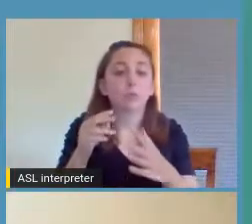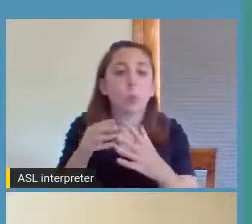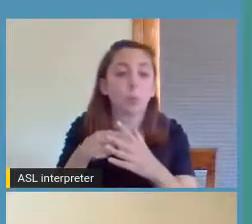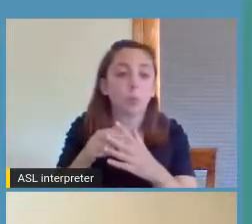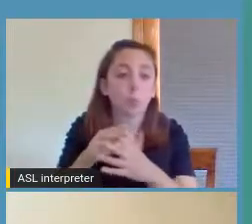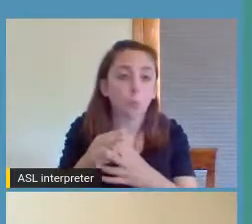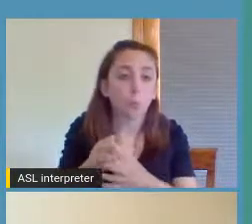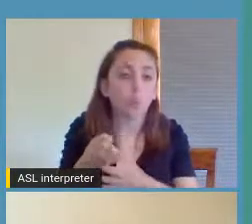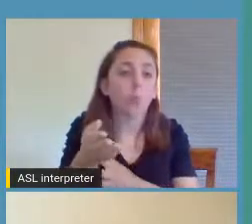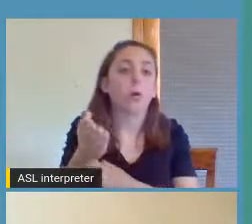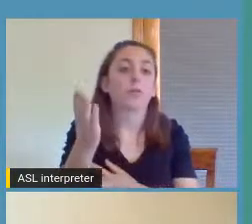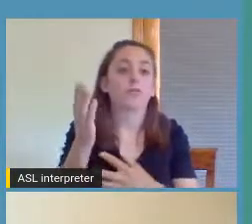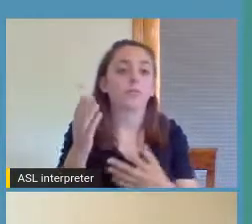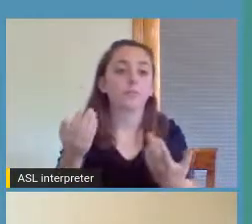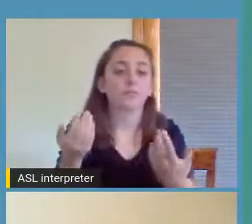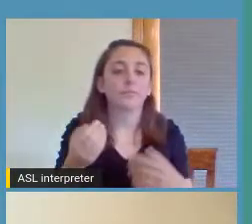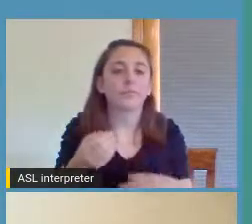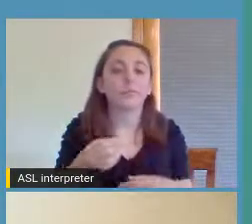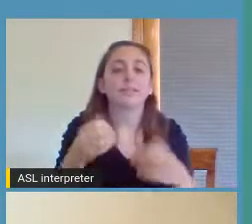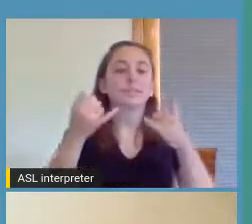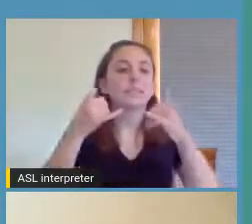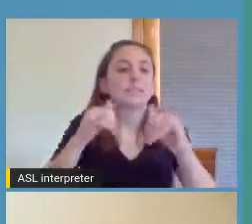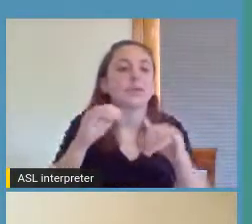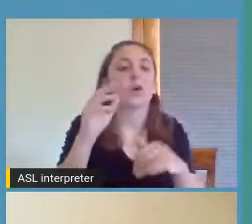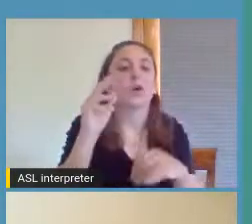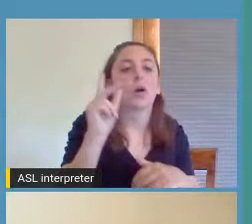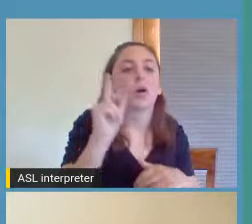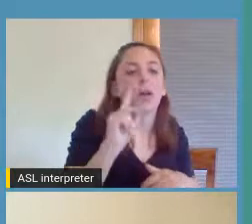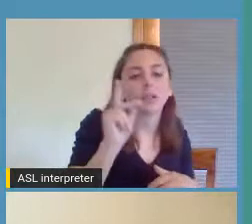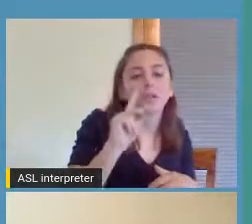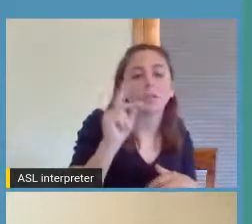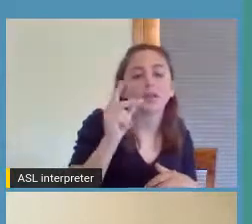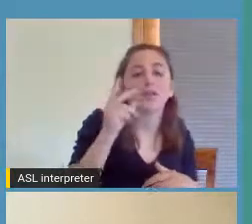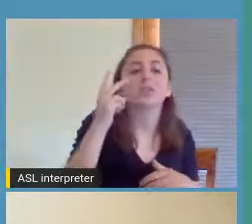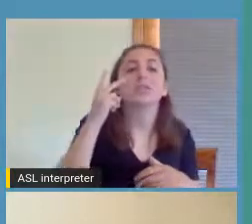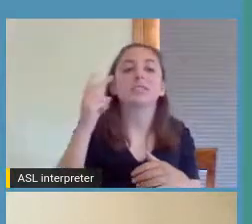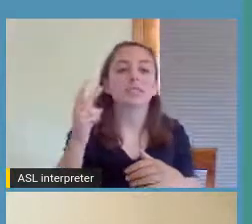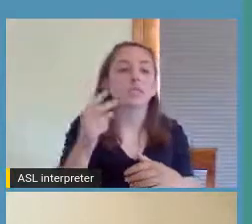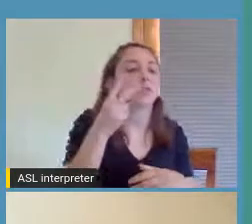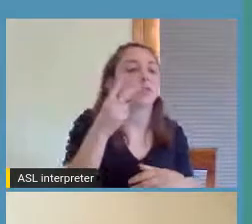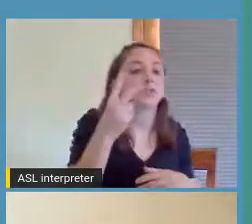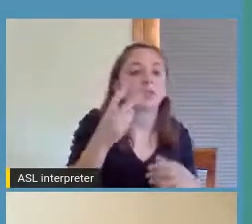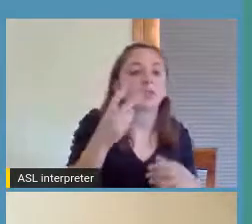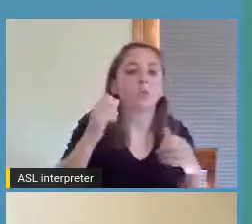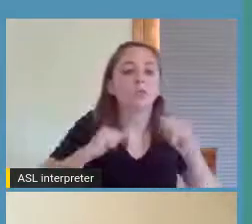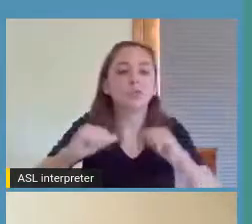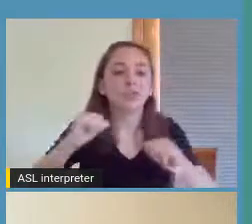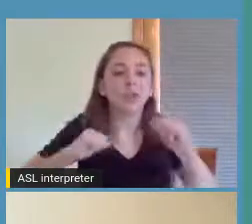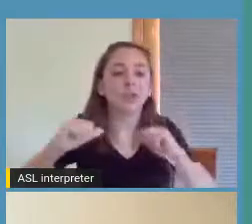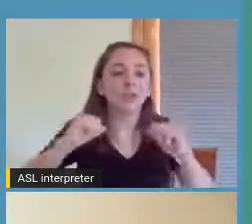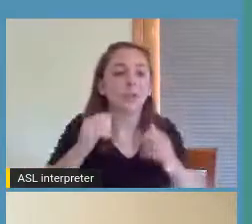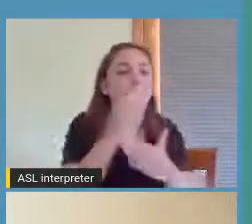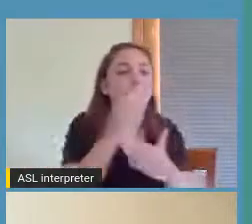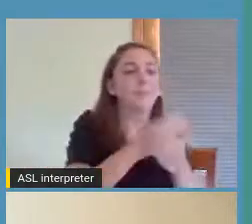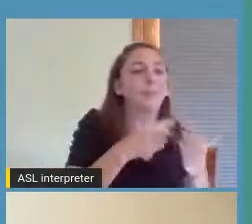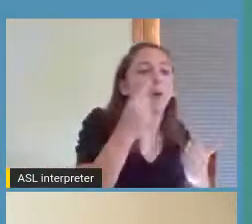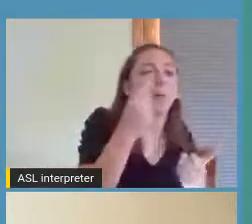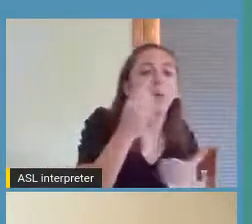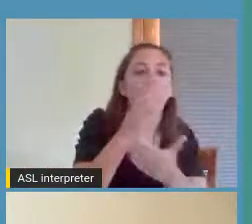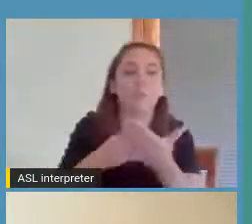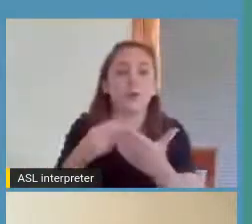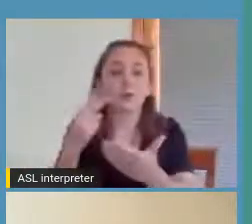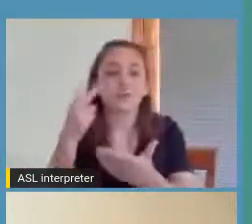and you can actually still go into Kunstmatrix and see these two shows, these two parts, part one and part two of the thesis